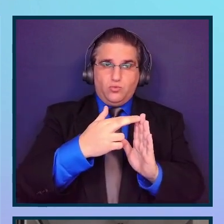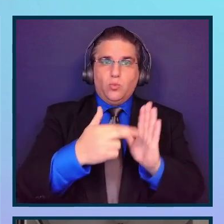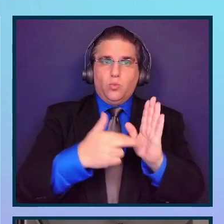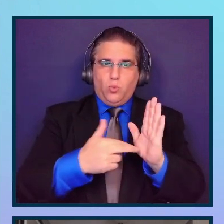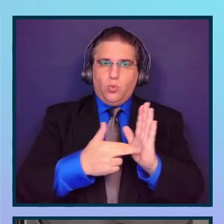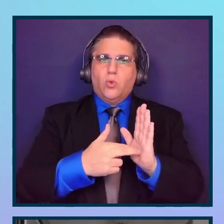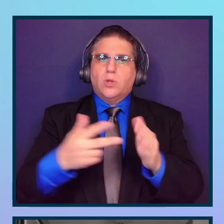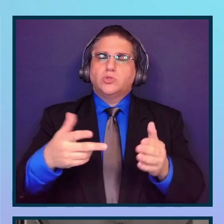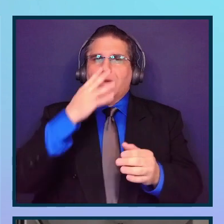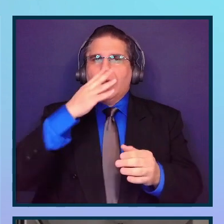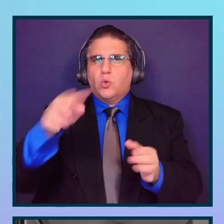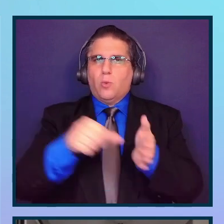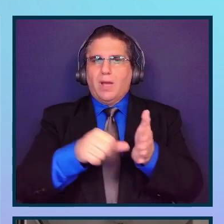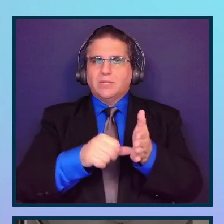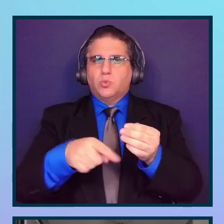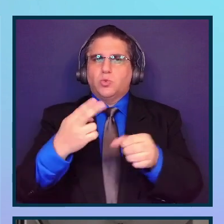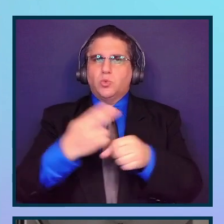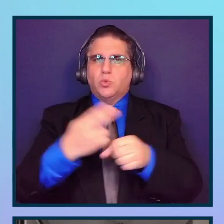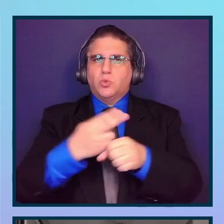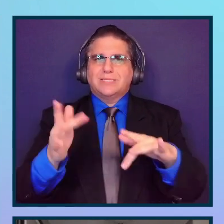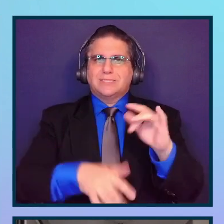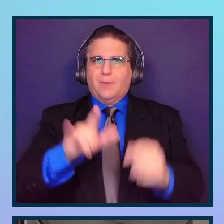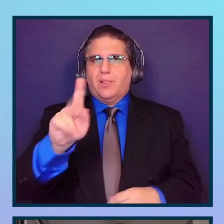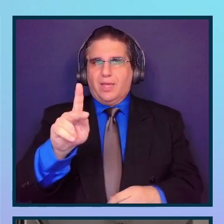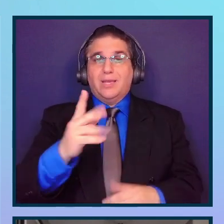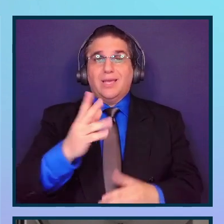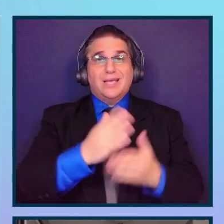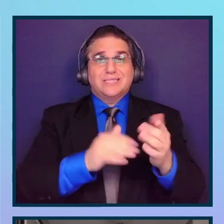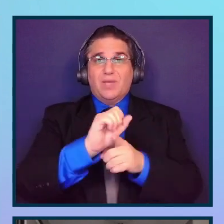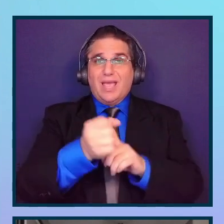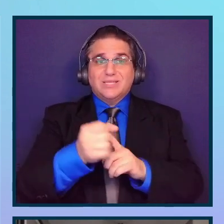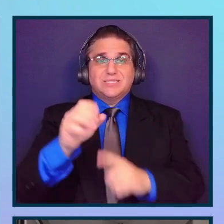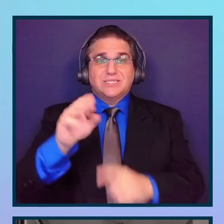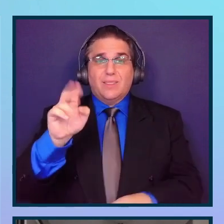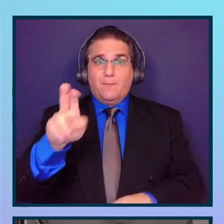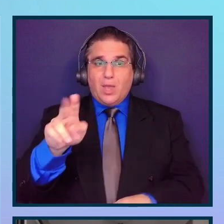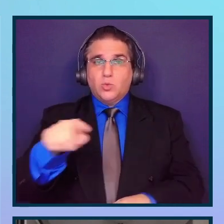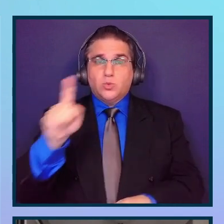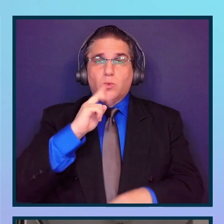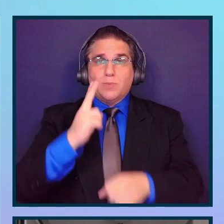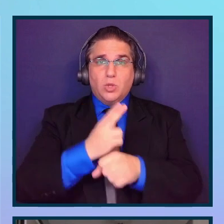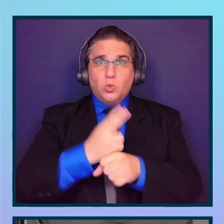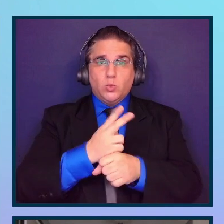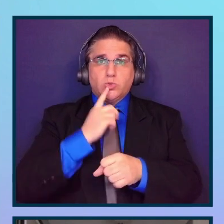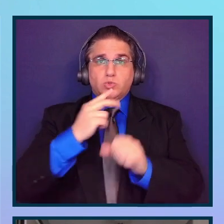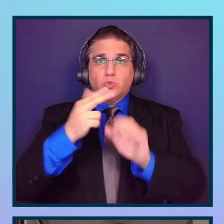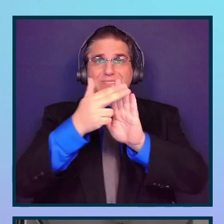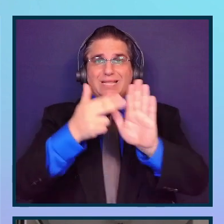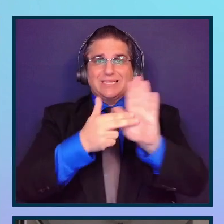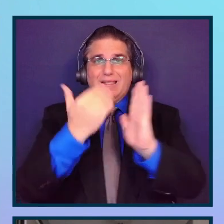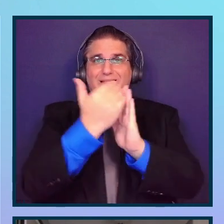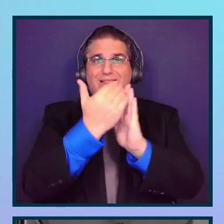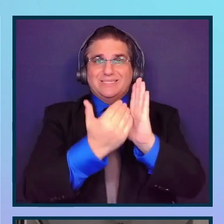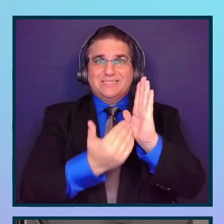skip link. We found that there were some cases where menus were being used to designate lists